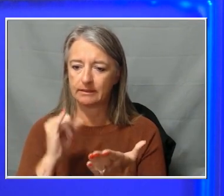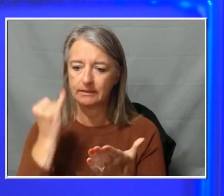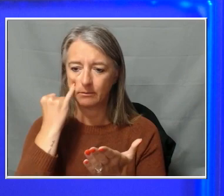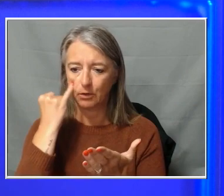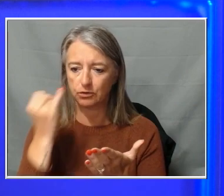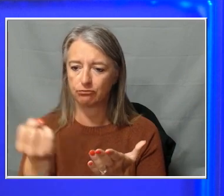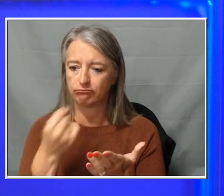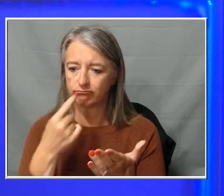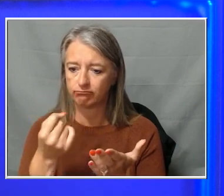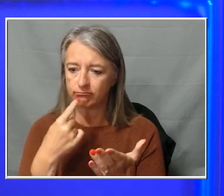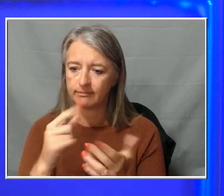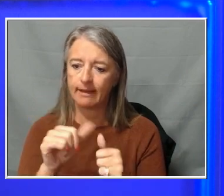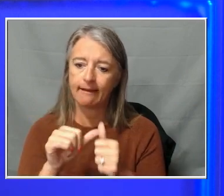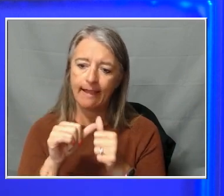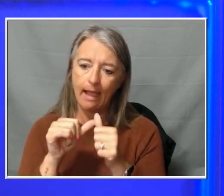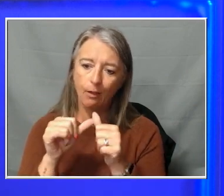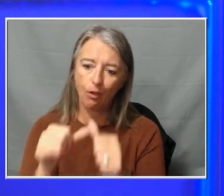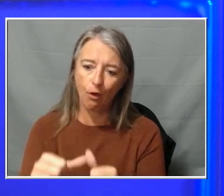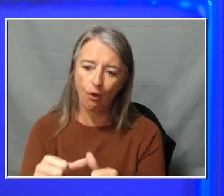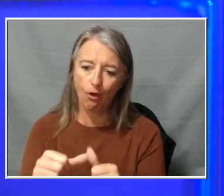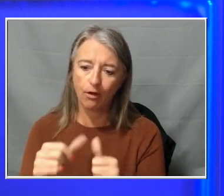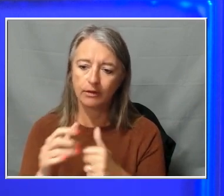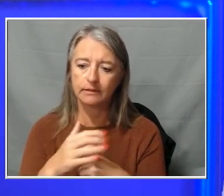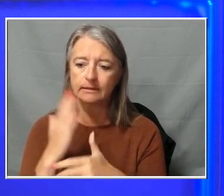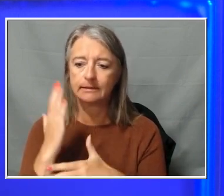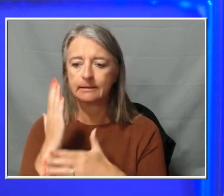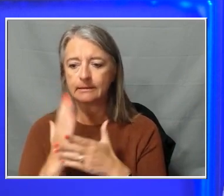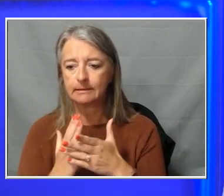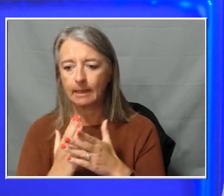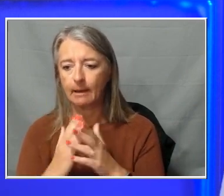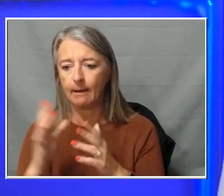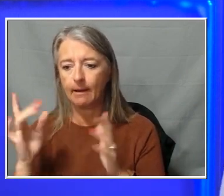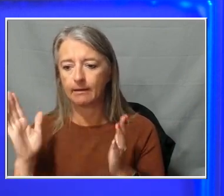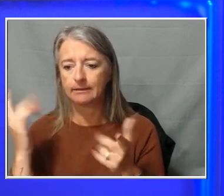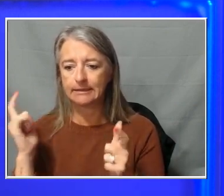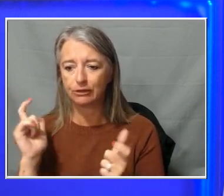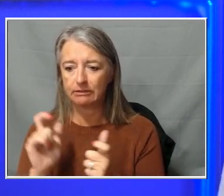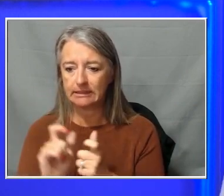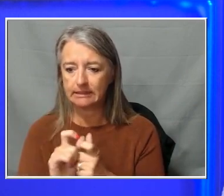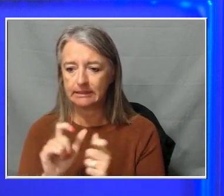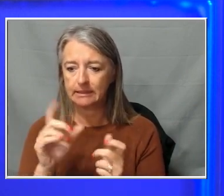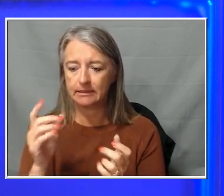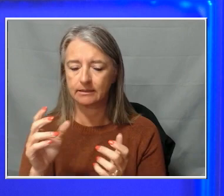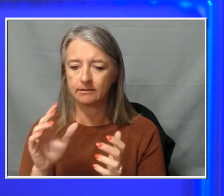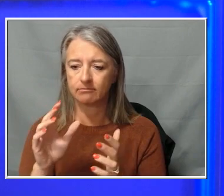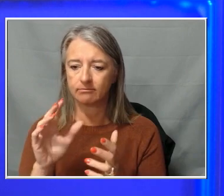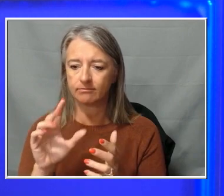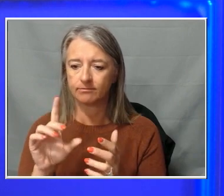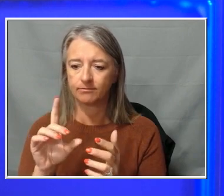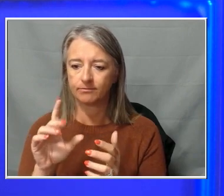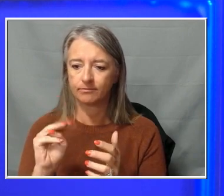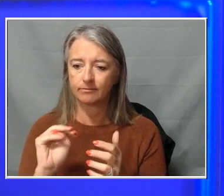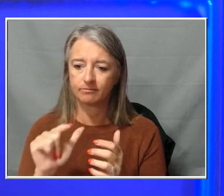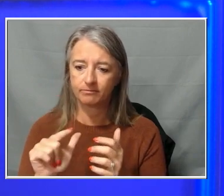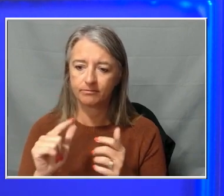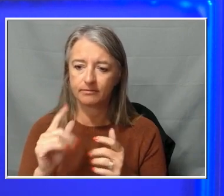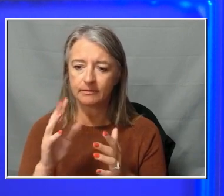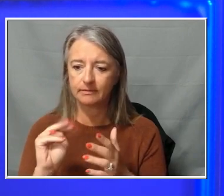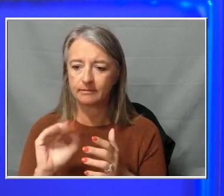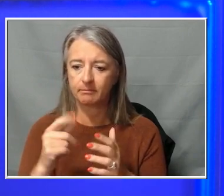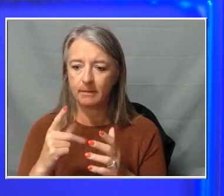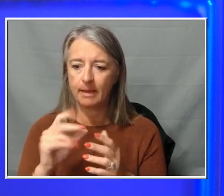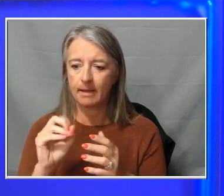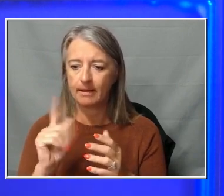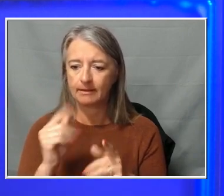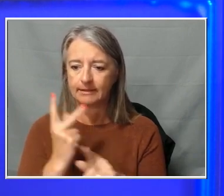and for how long. Some of them had decreasing dosages, and so he had mapped that all out and was taking care of me